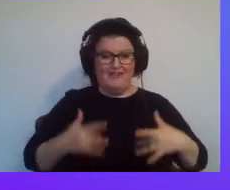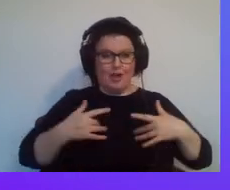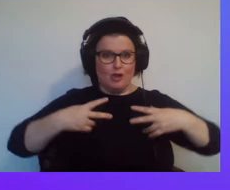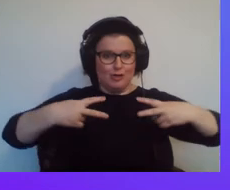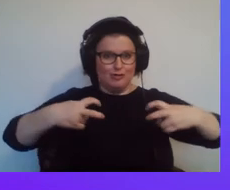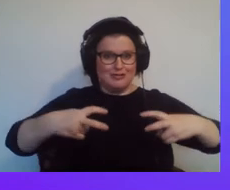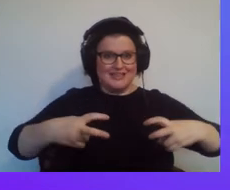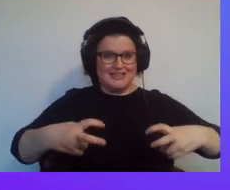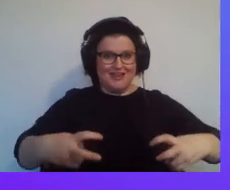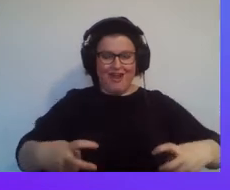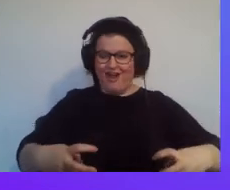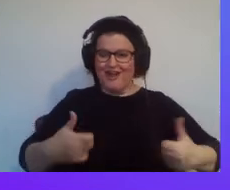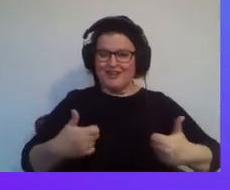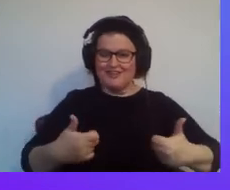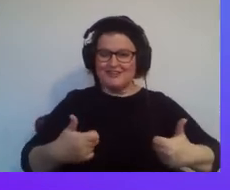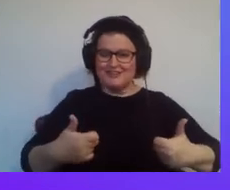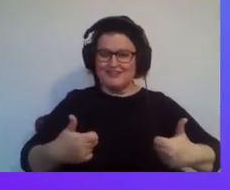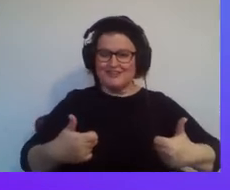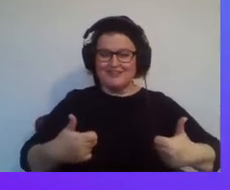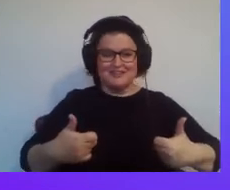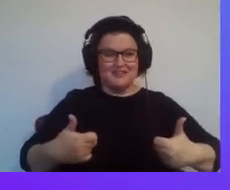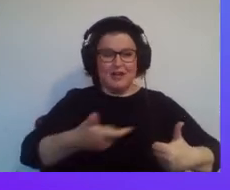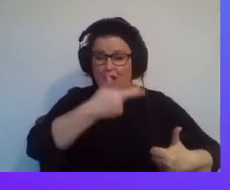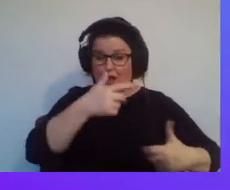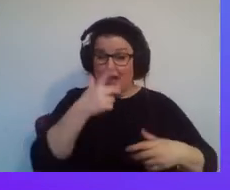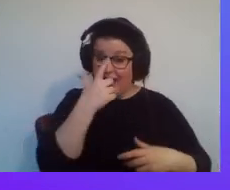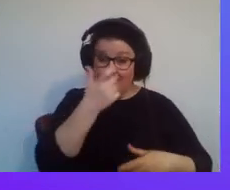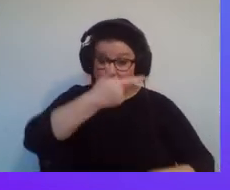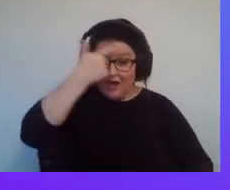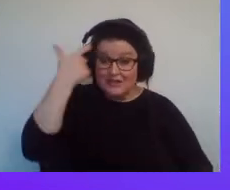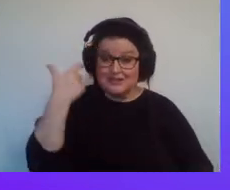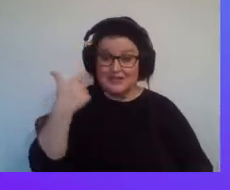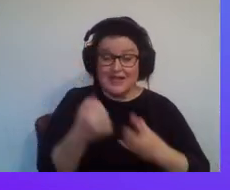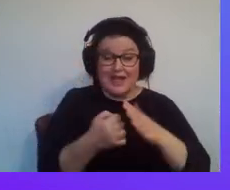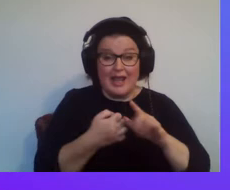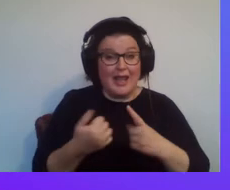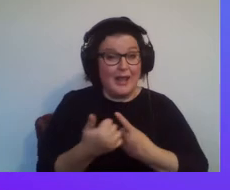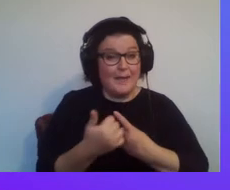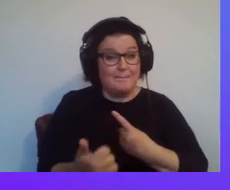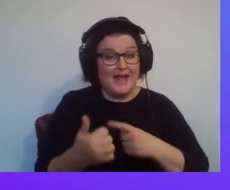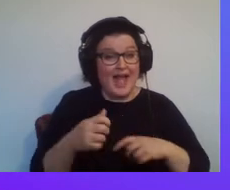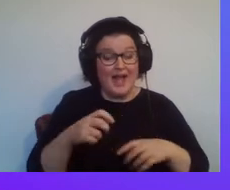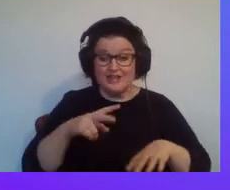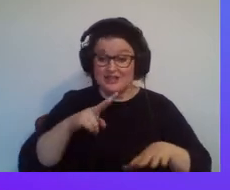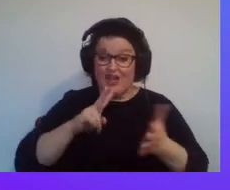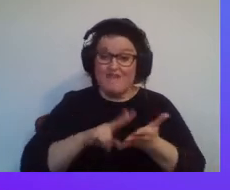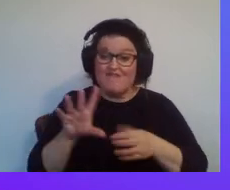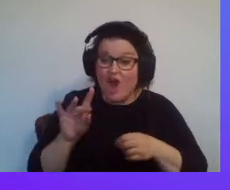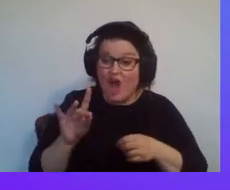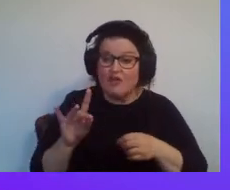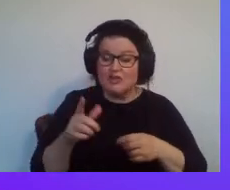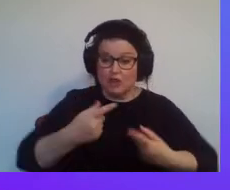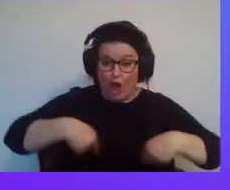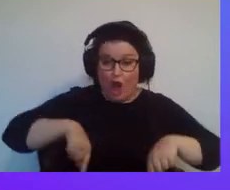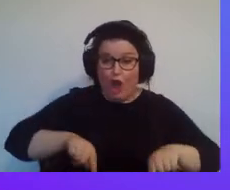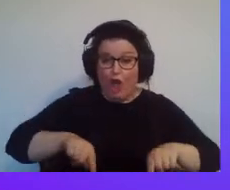into understanding the effects that this virus had, but also what we can do to prevent it. And here we